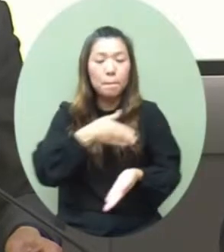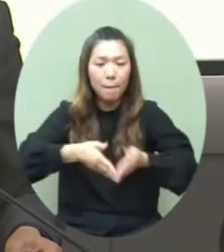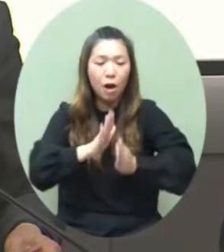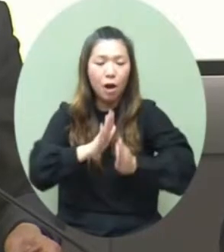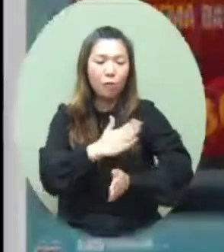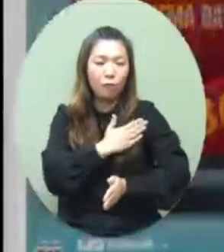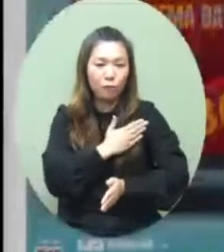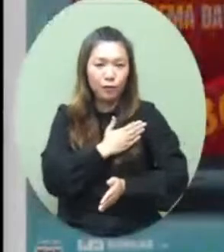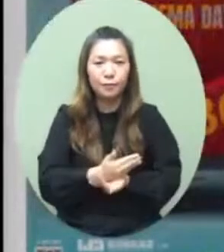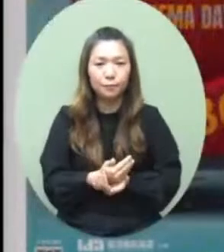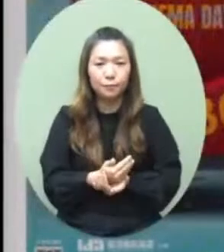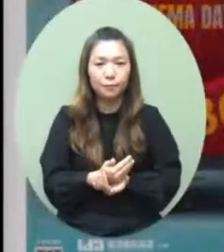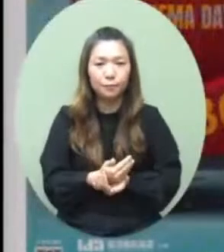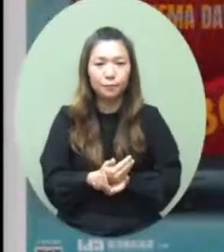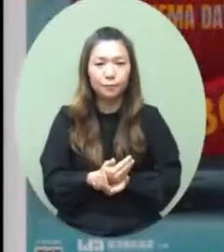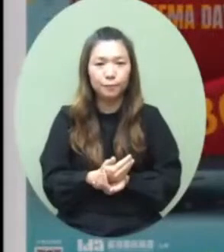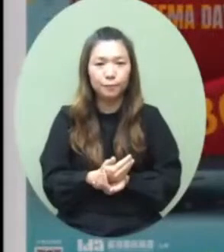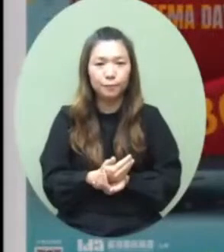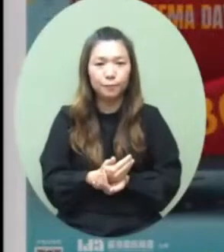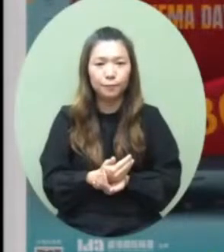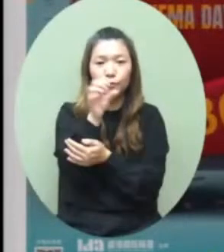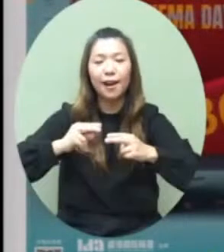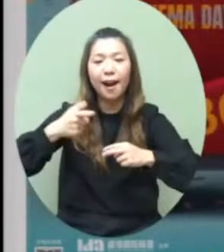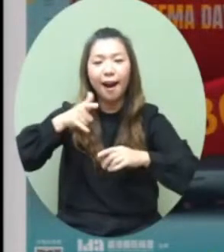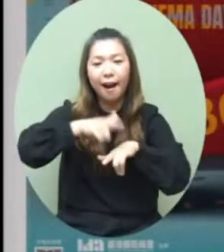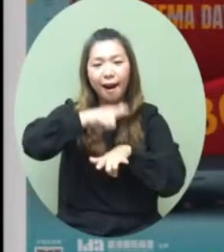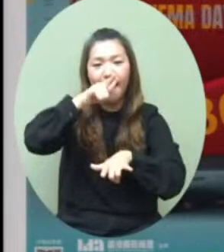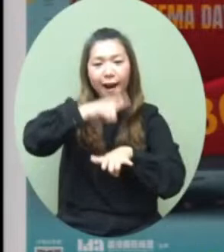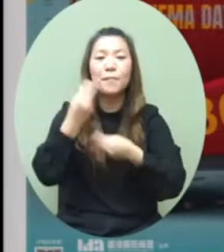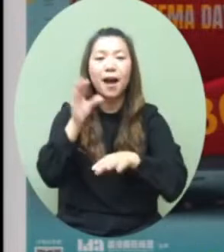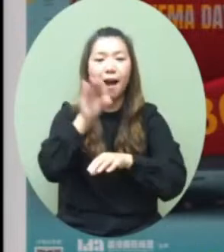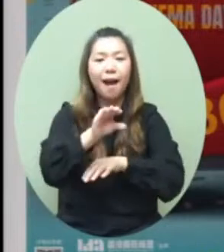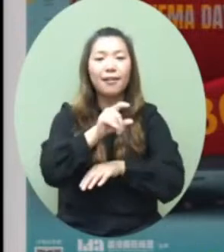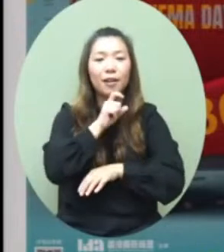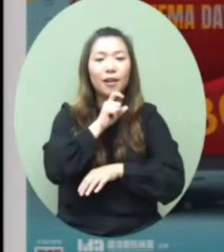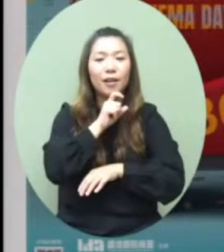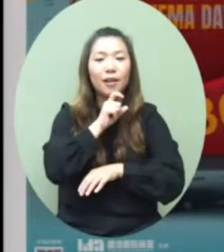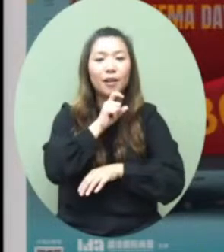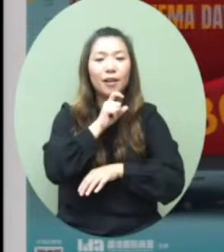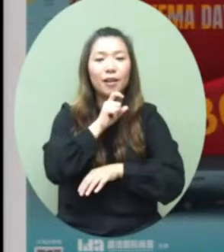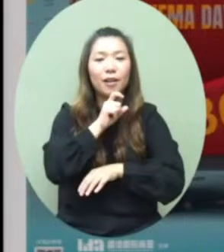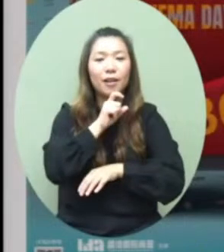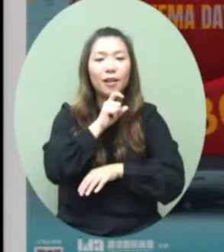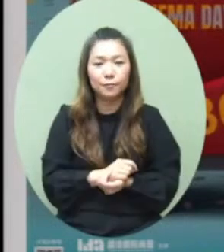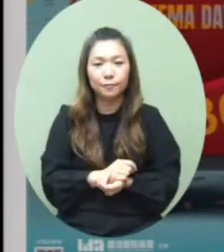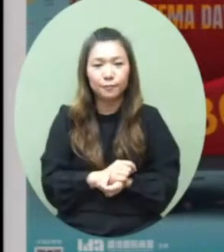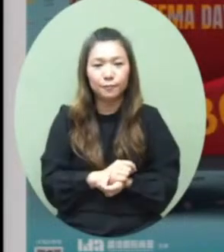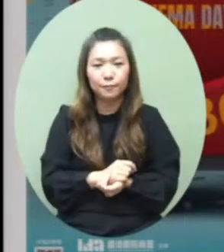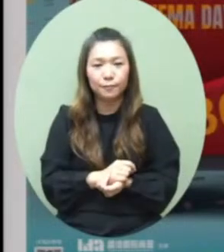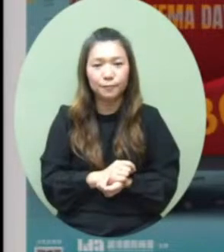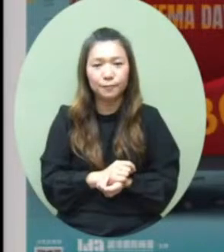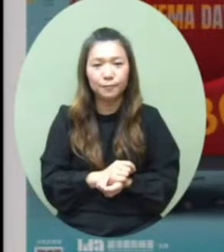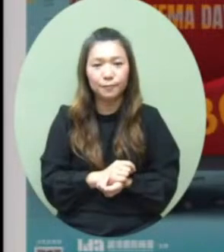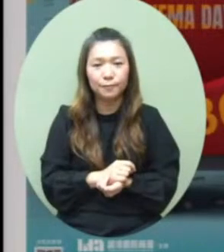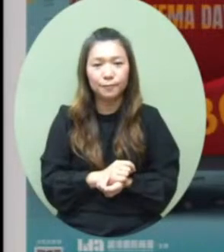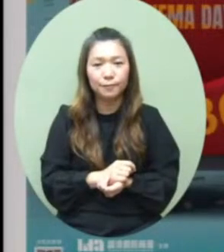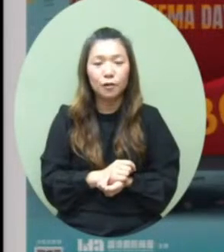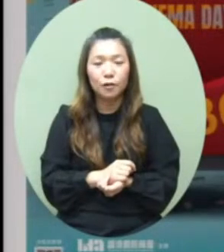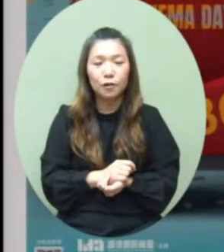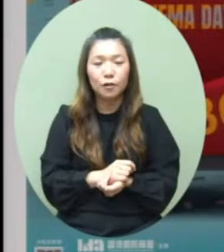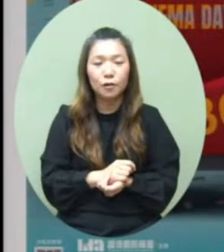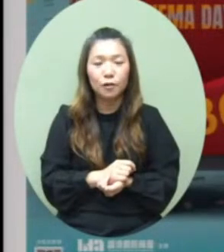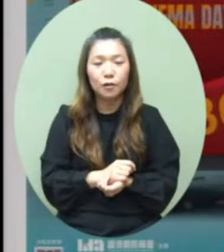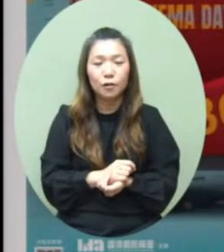2023. This is organized by the Hong Kong Theatres Association to be sponsored by the